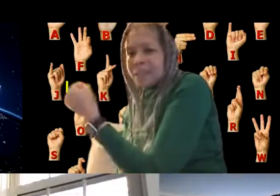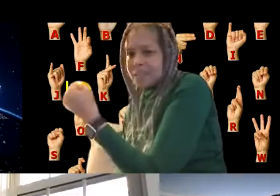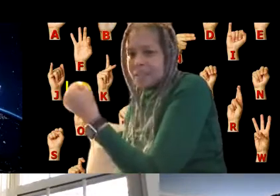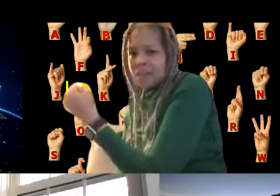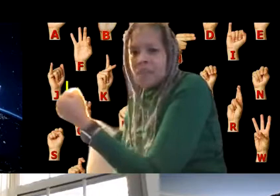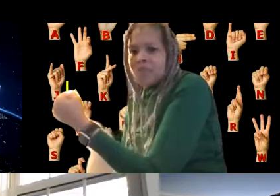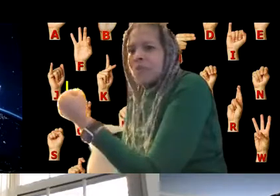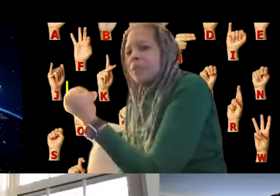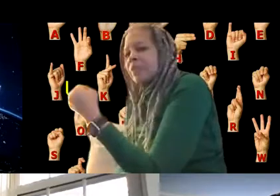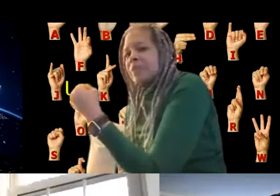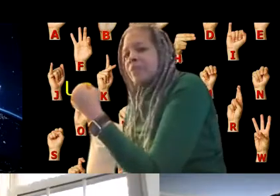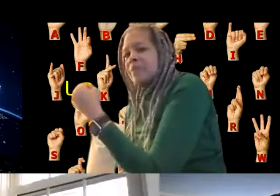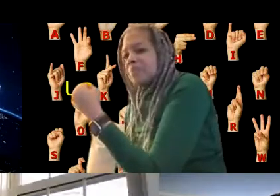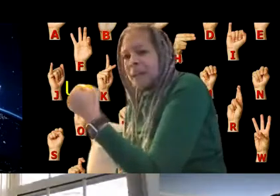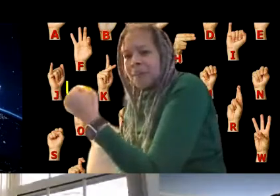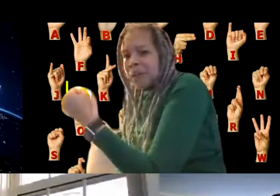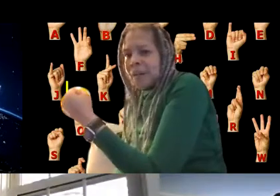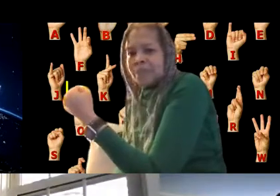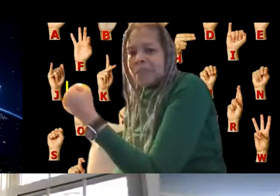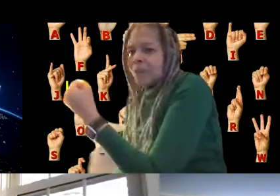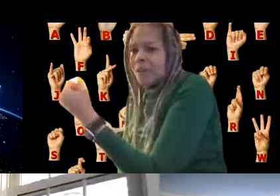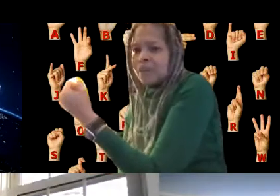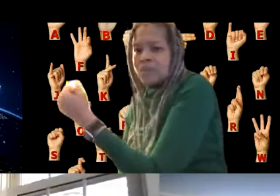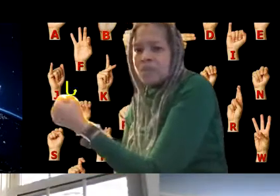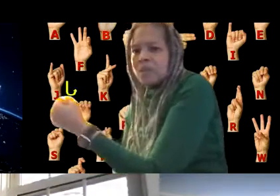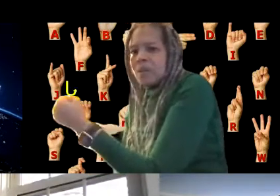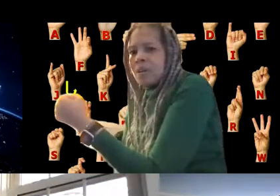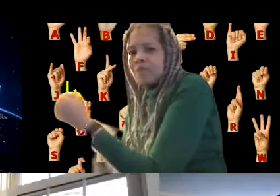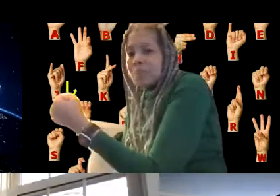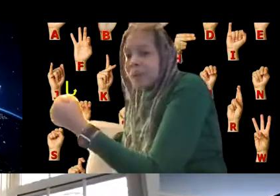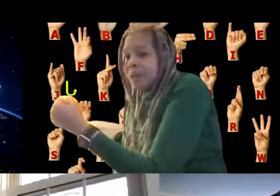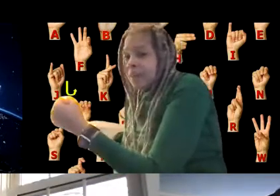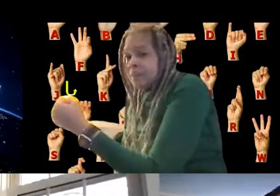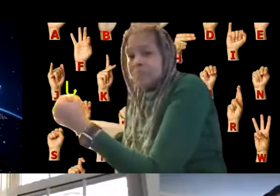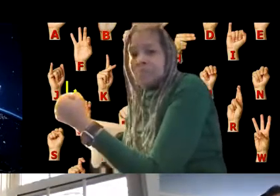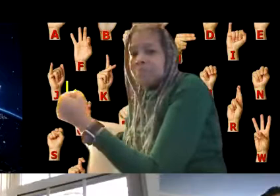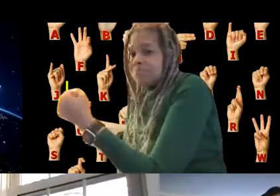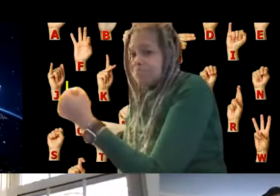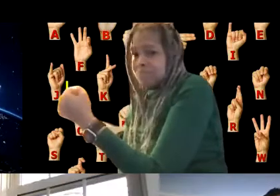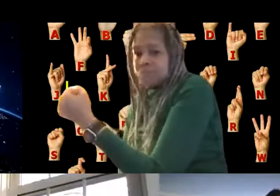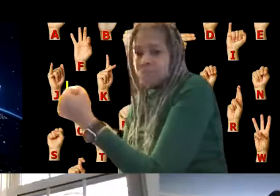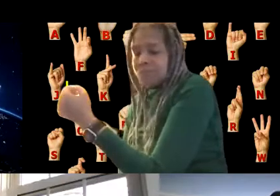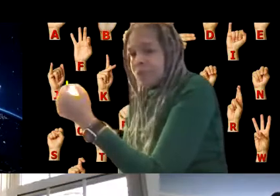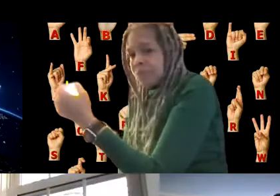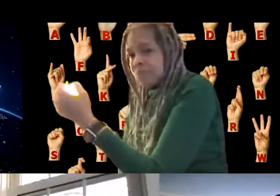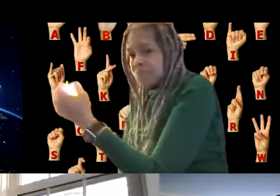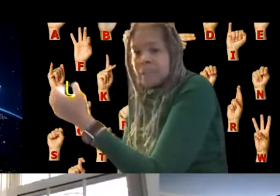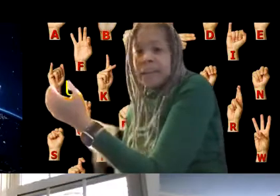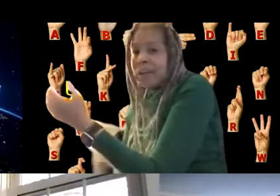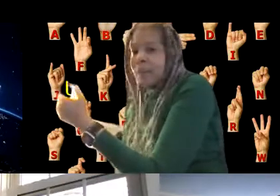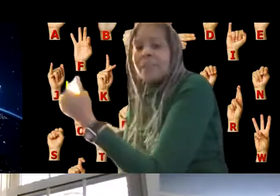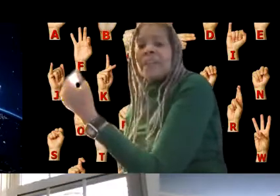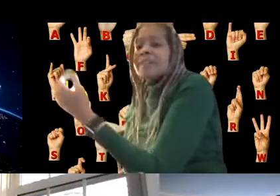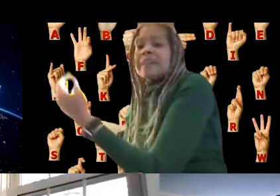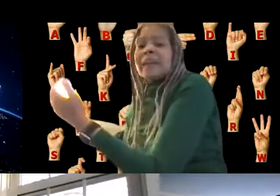the masses. So whether they're black, brown, green, or orange, female, you know,